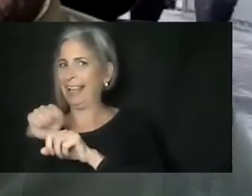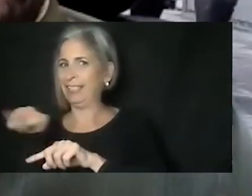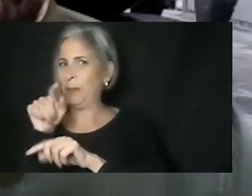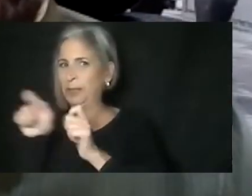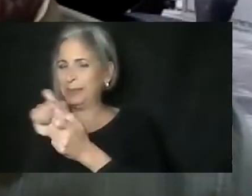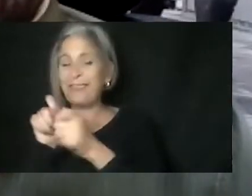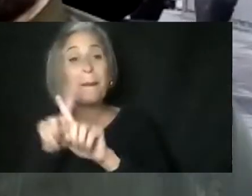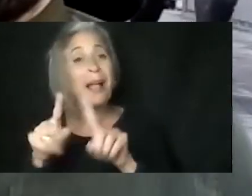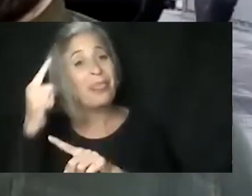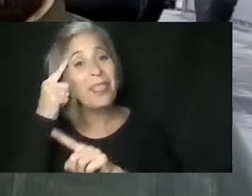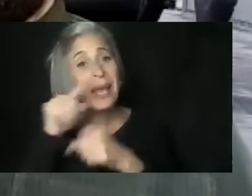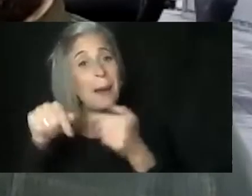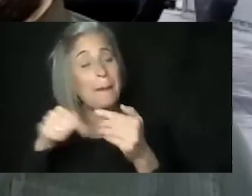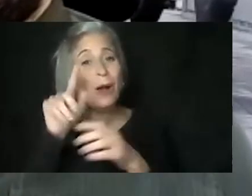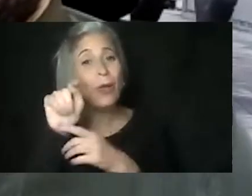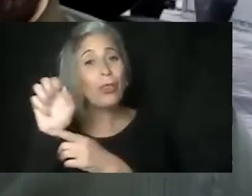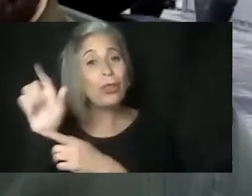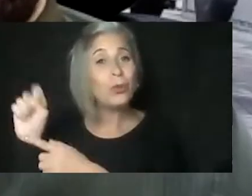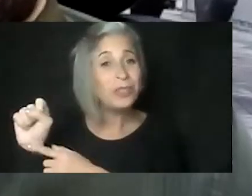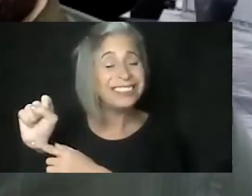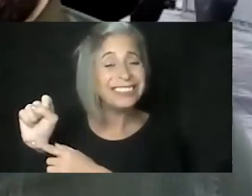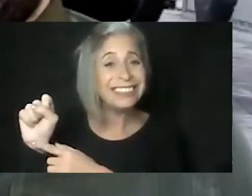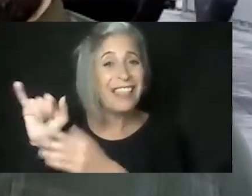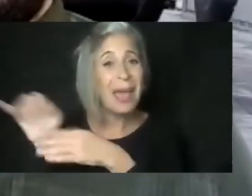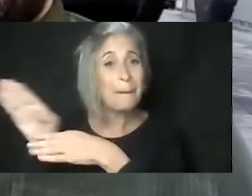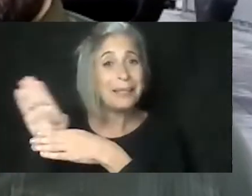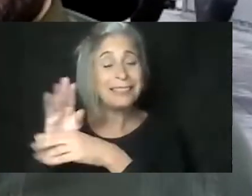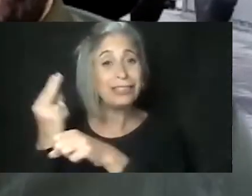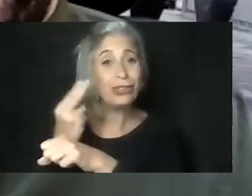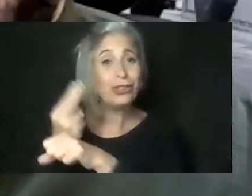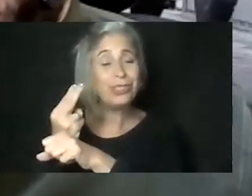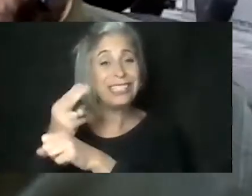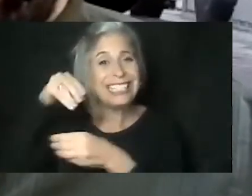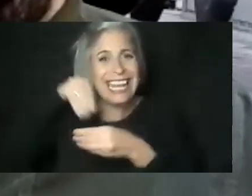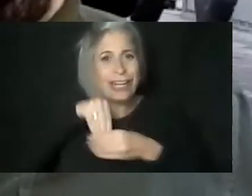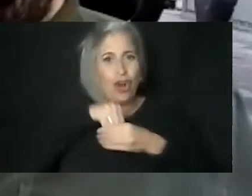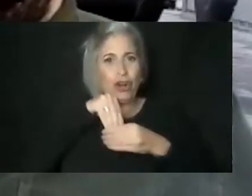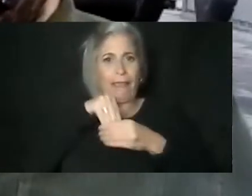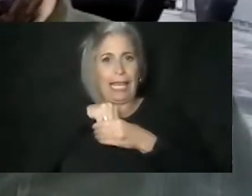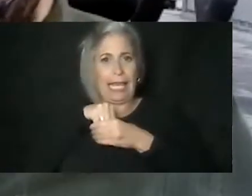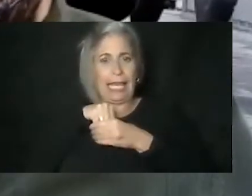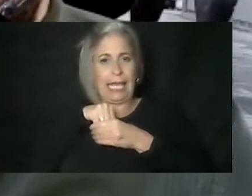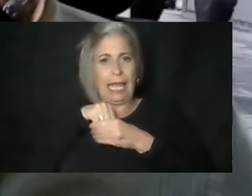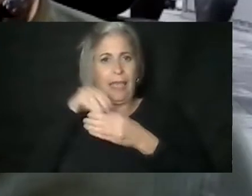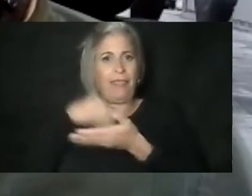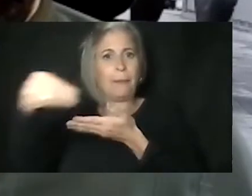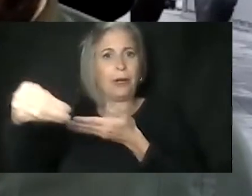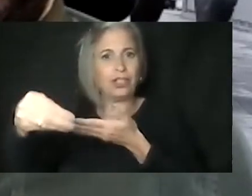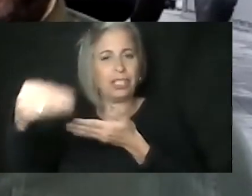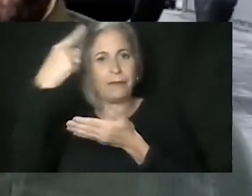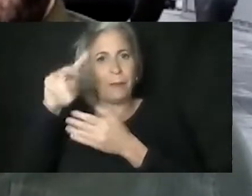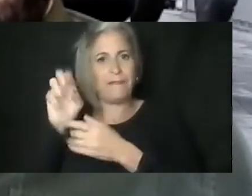but let's think about a lot of the tools that businesses use internally that they've purchased from some